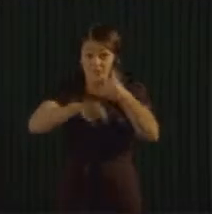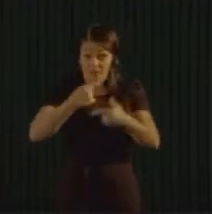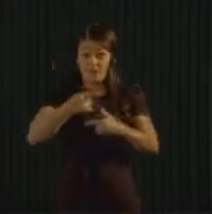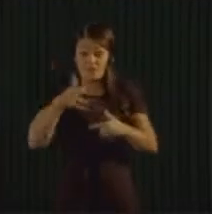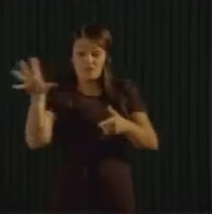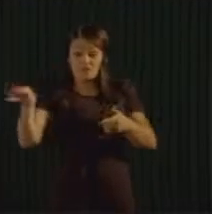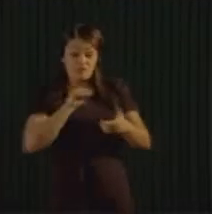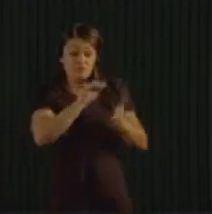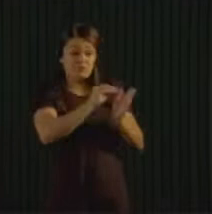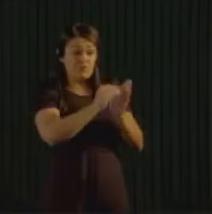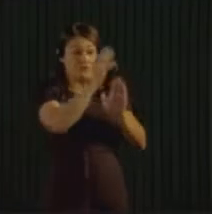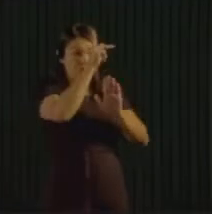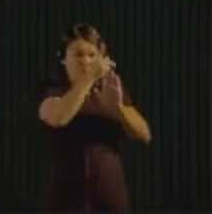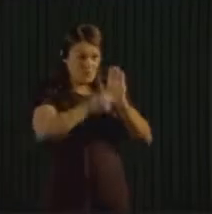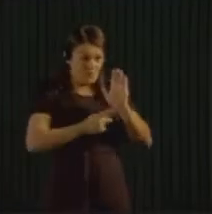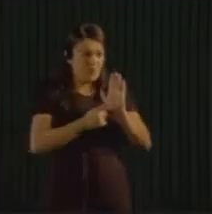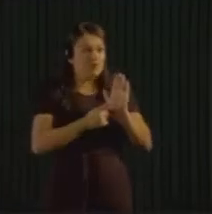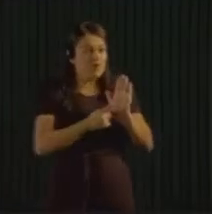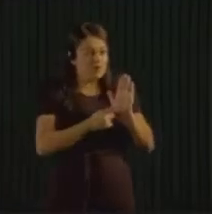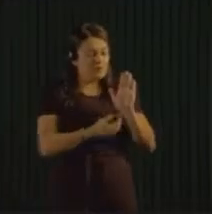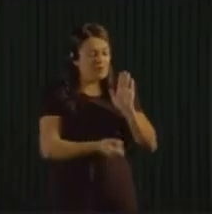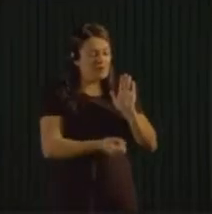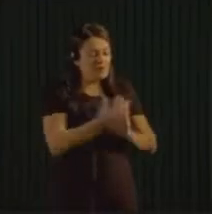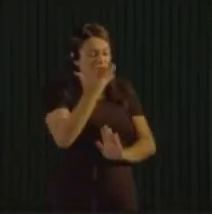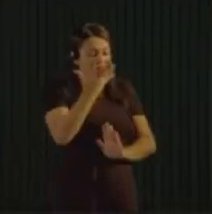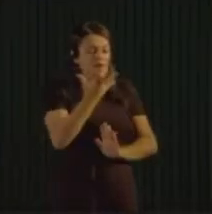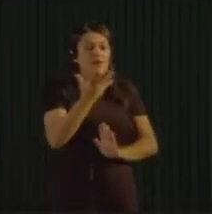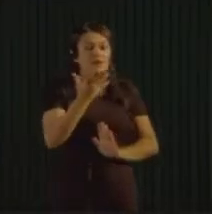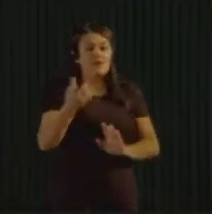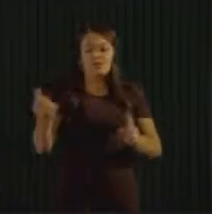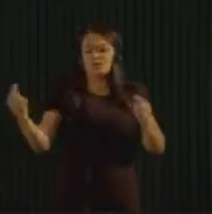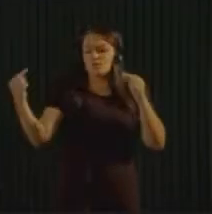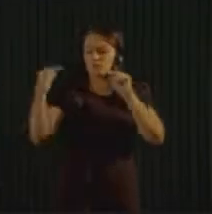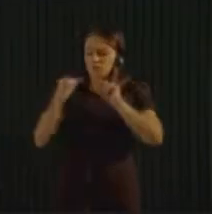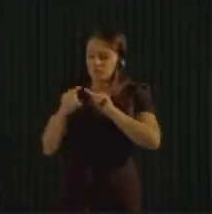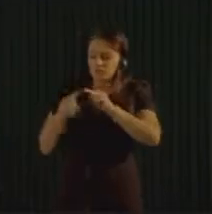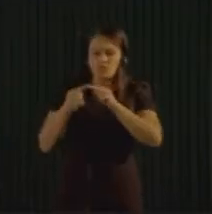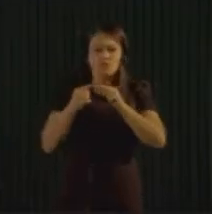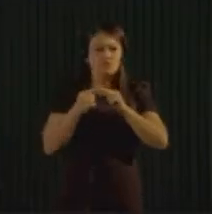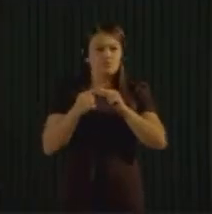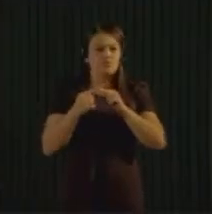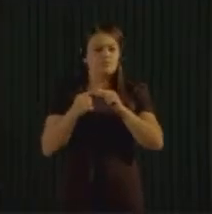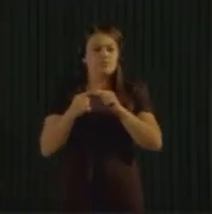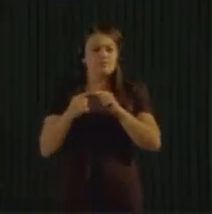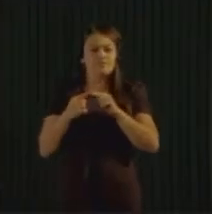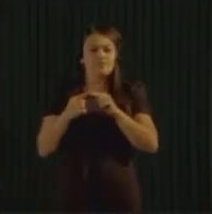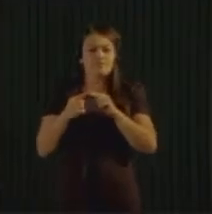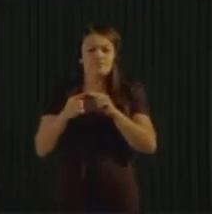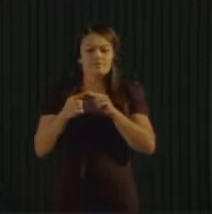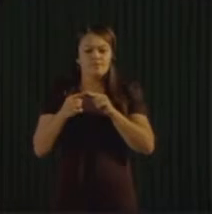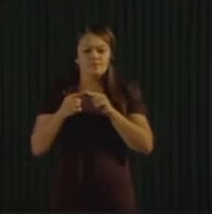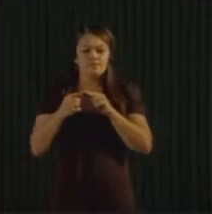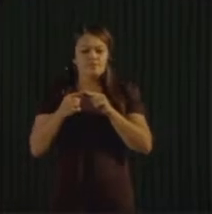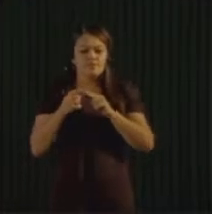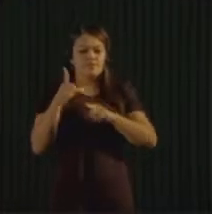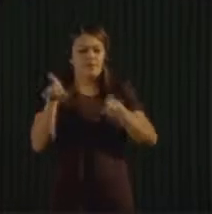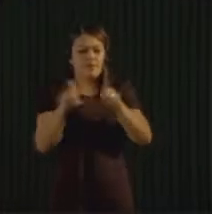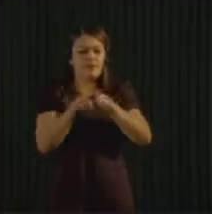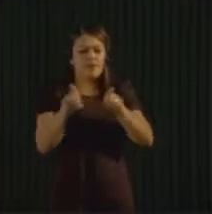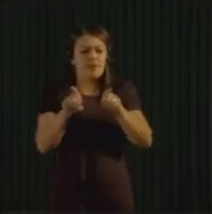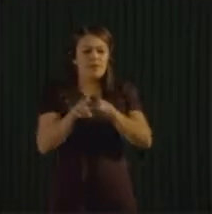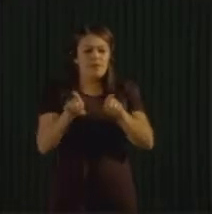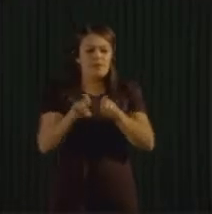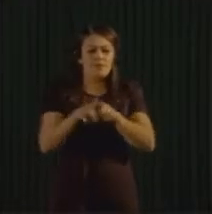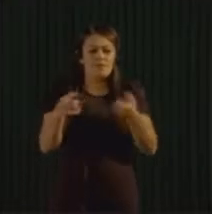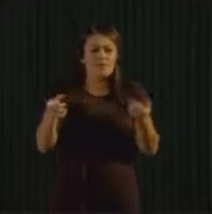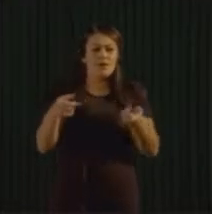in the end aligned with the policy creation procedure for the municipal government. So right now, we are working